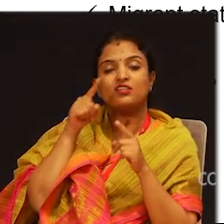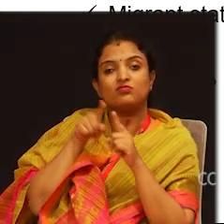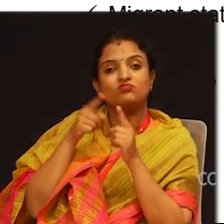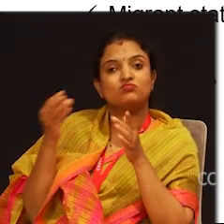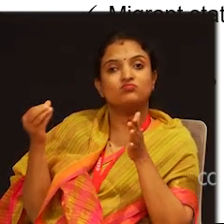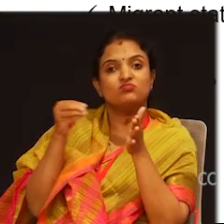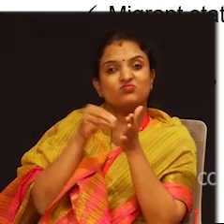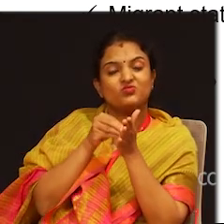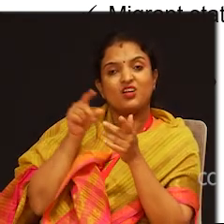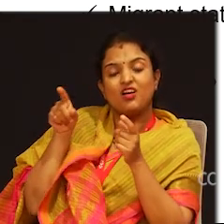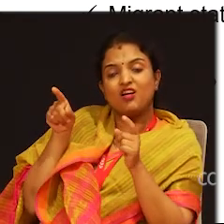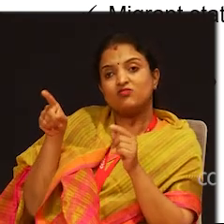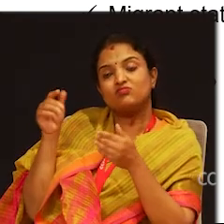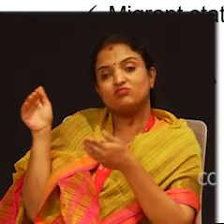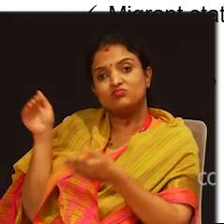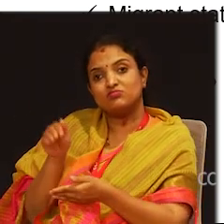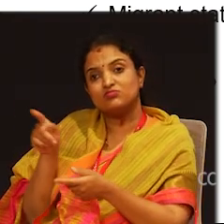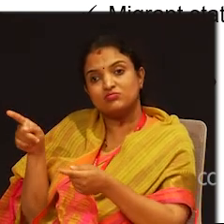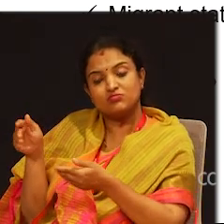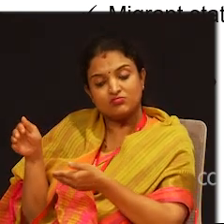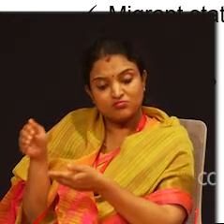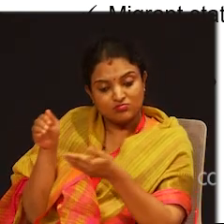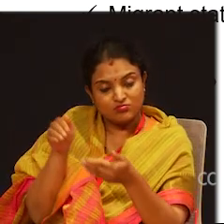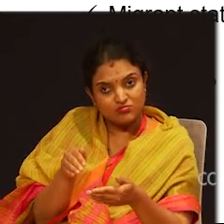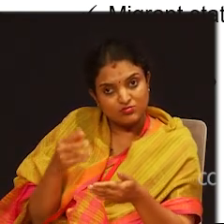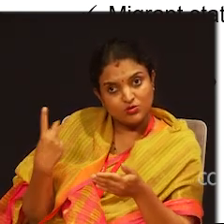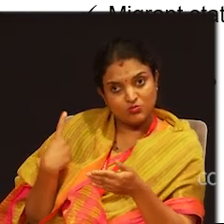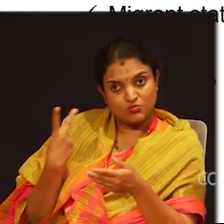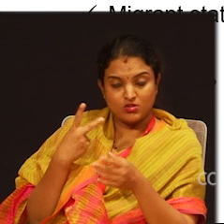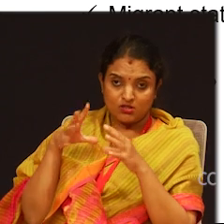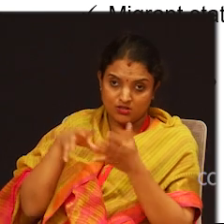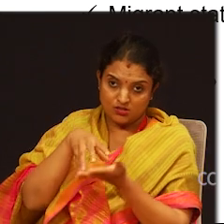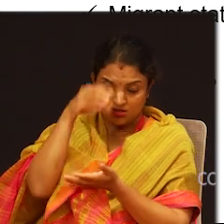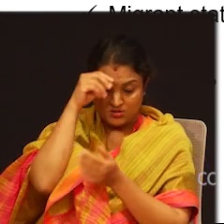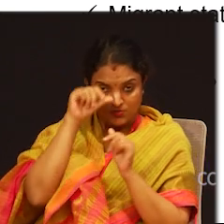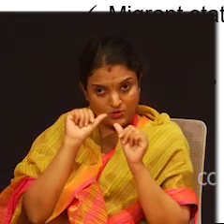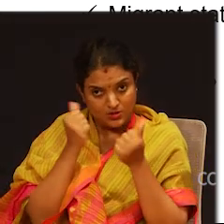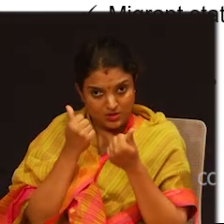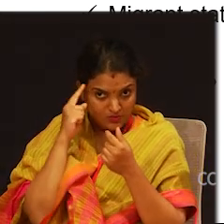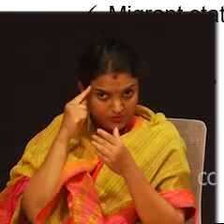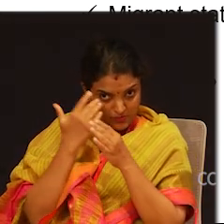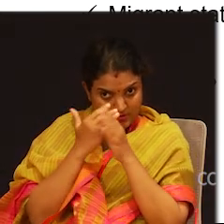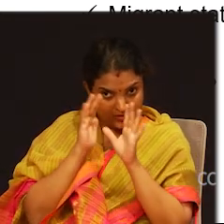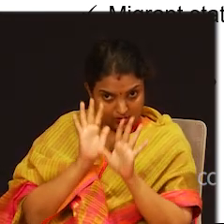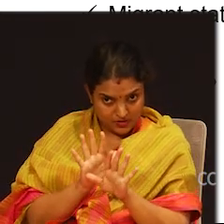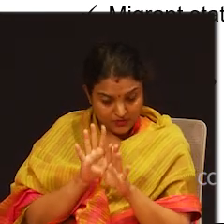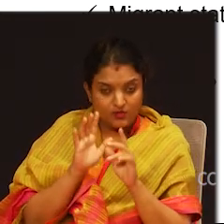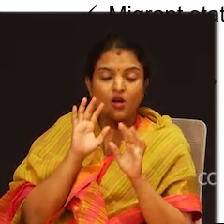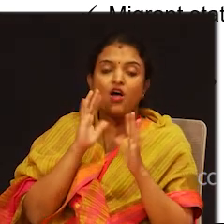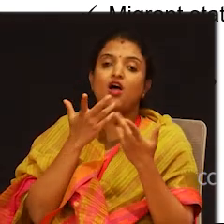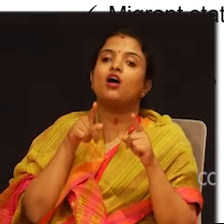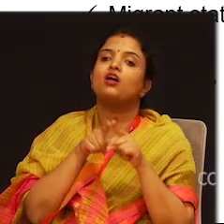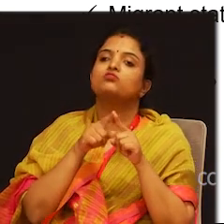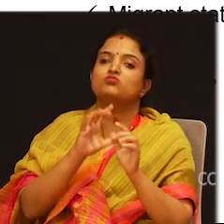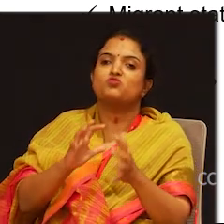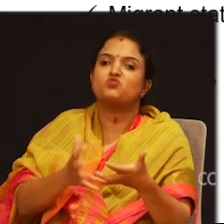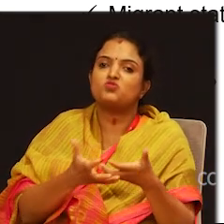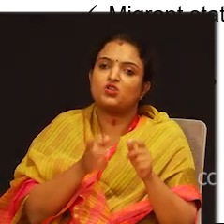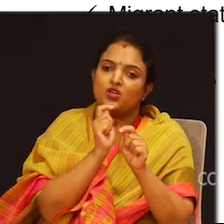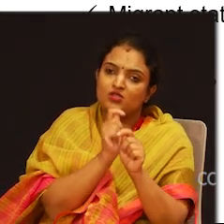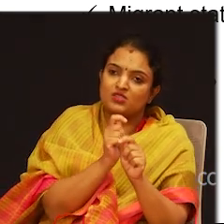daughter, both will learn? Do I really believe that a cobbler, a child who